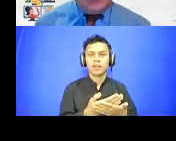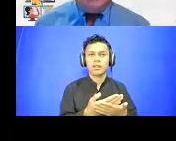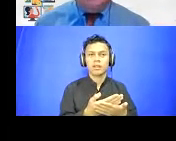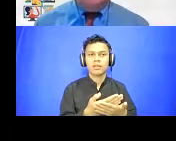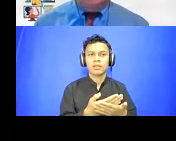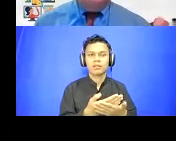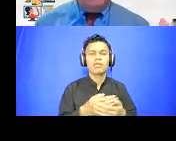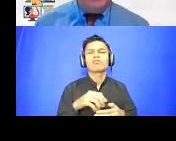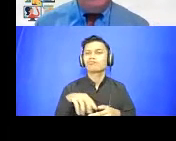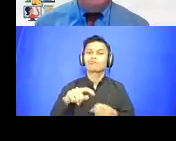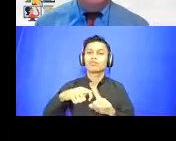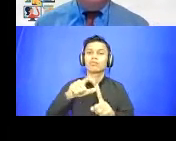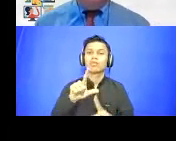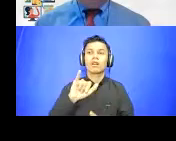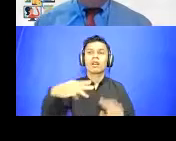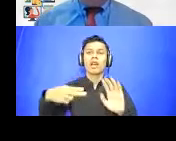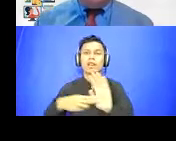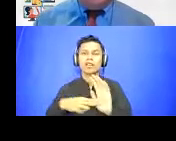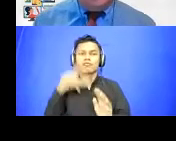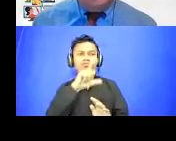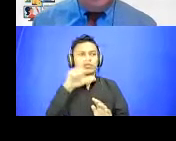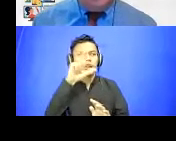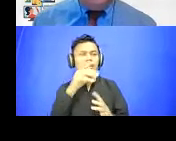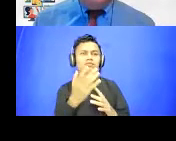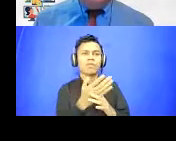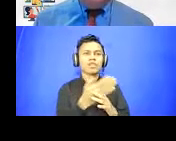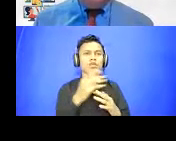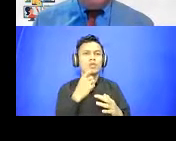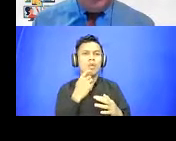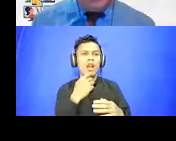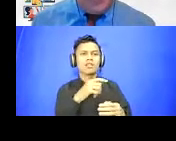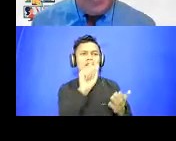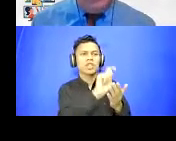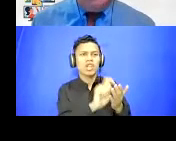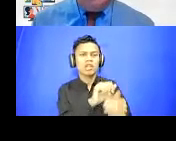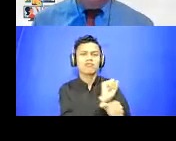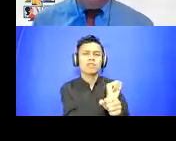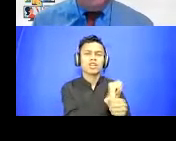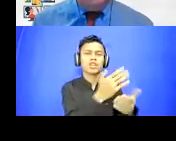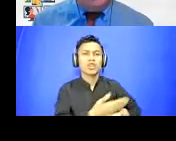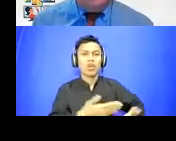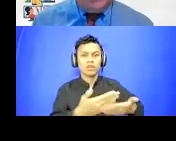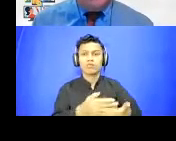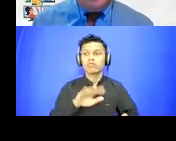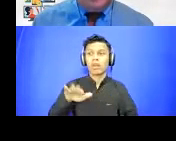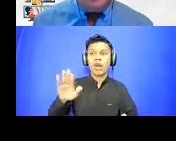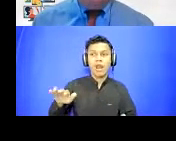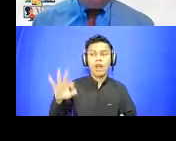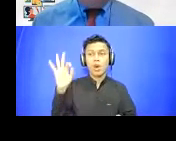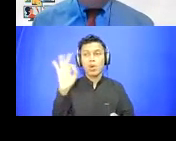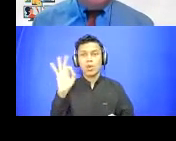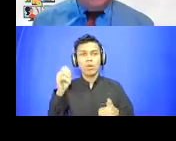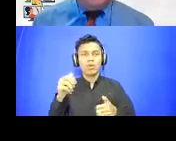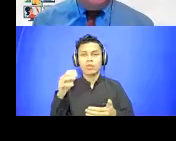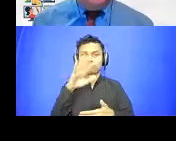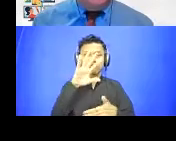a child or a parent is allowed to go on the computer, log in with a username and a password,